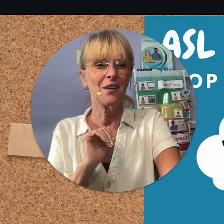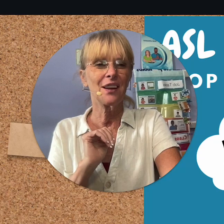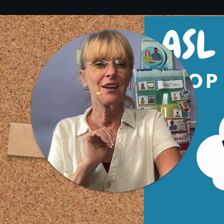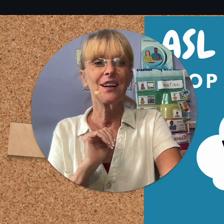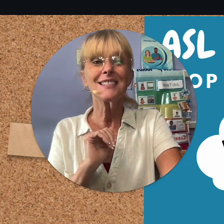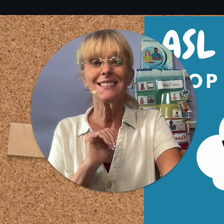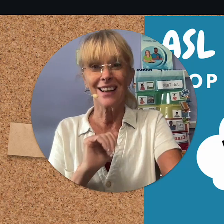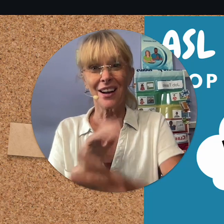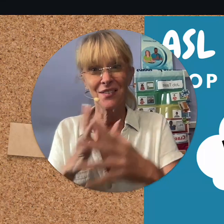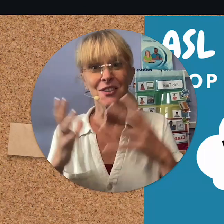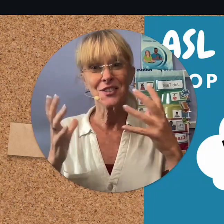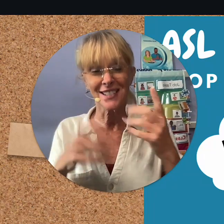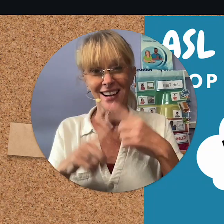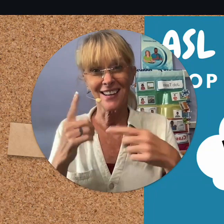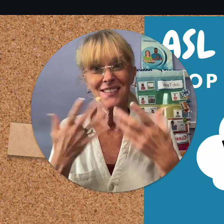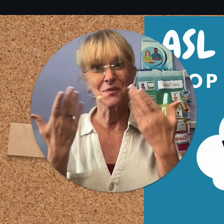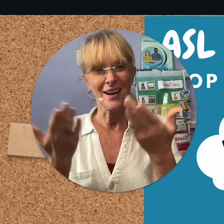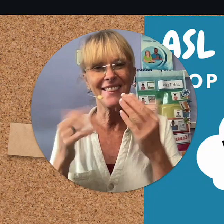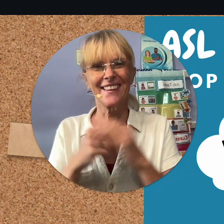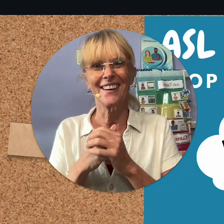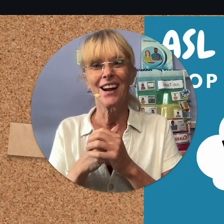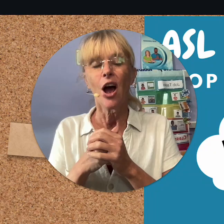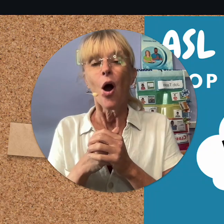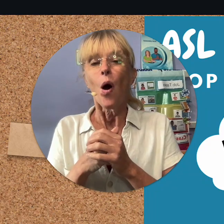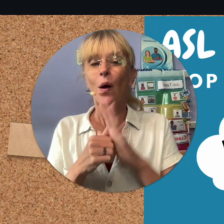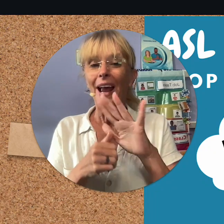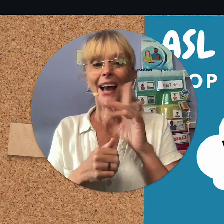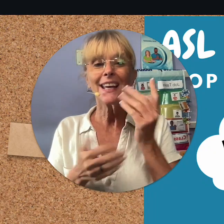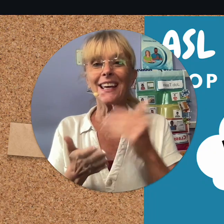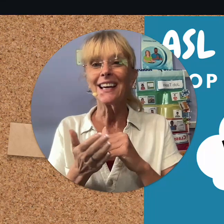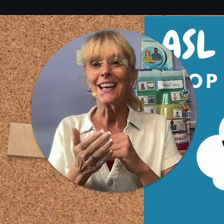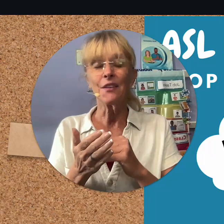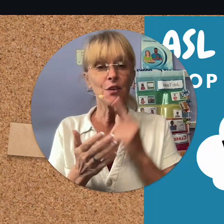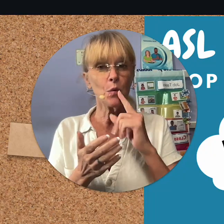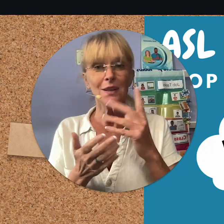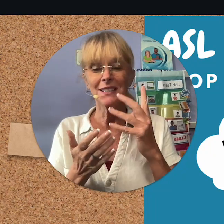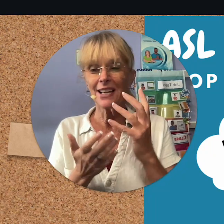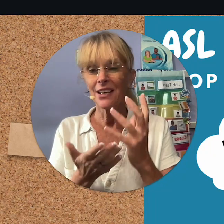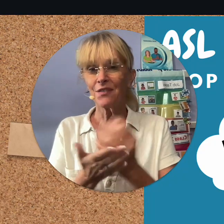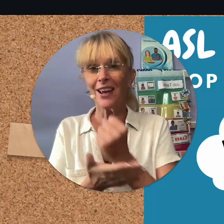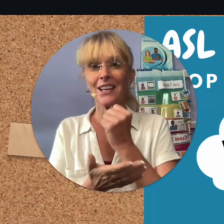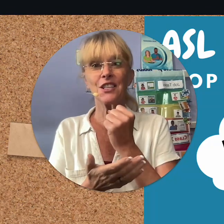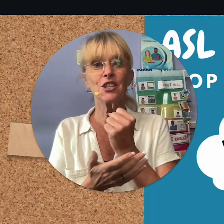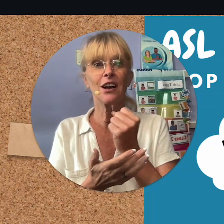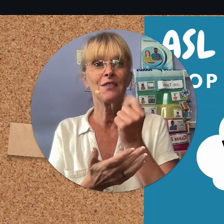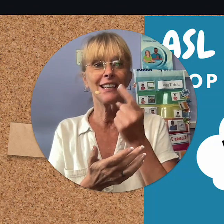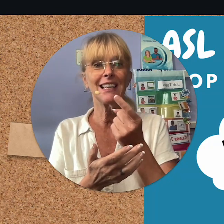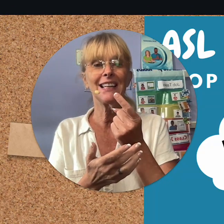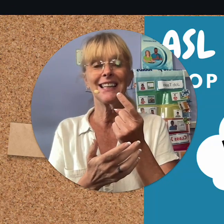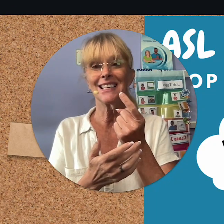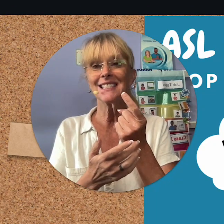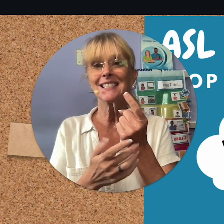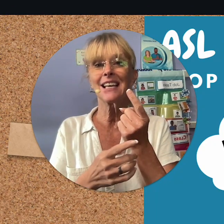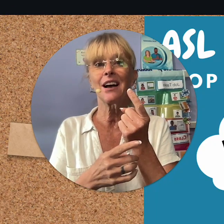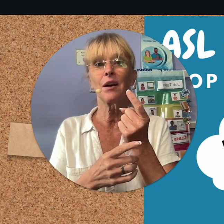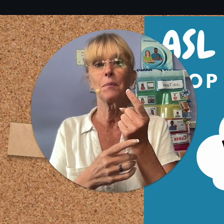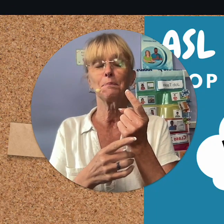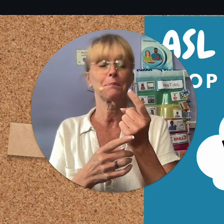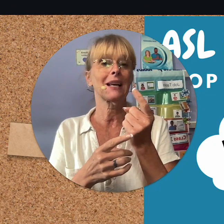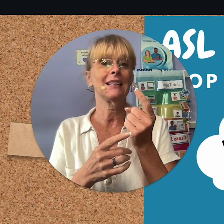There we go. There is a lot of your signs right there. Okay, again, if you want to take advantage of getting